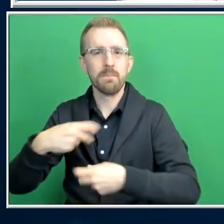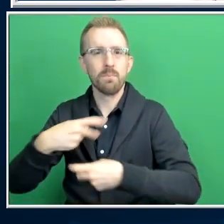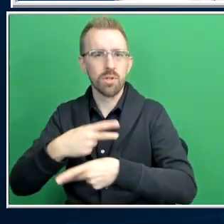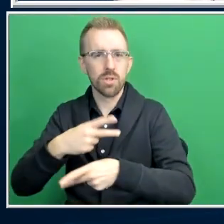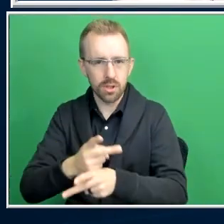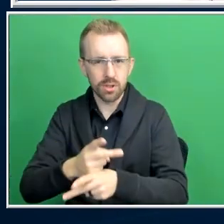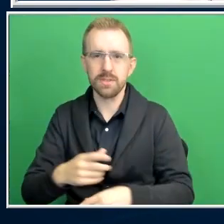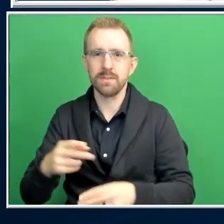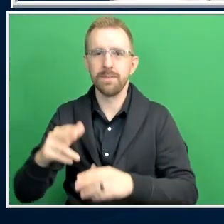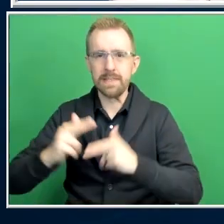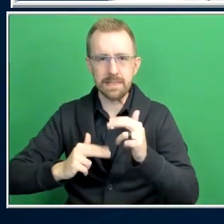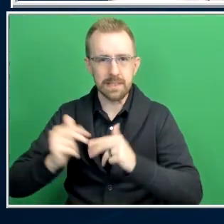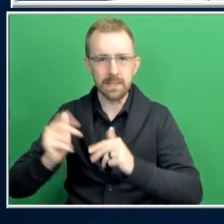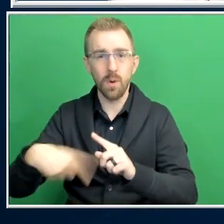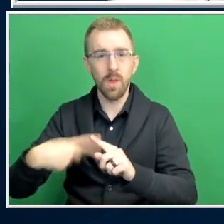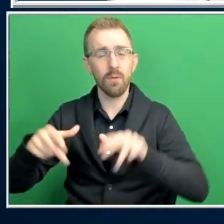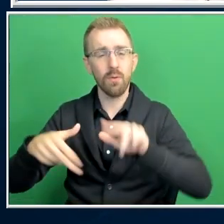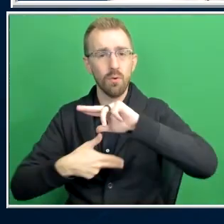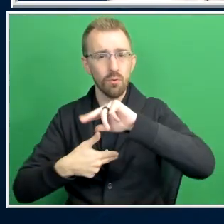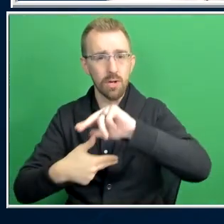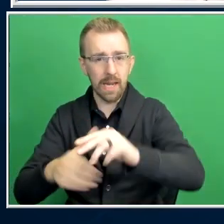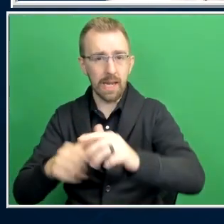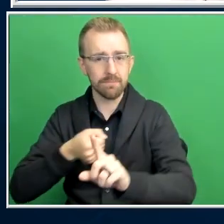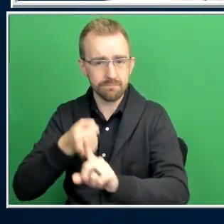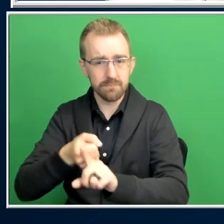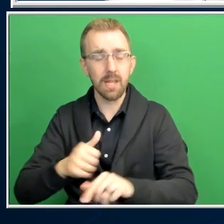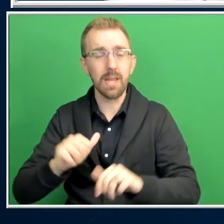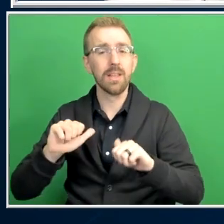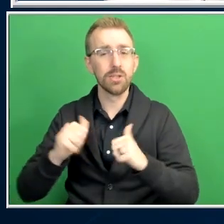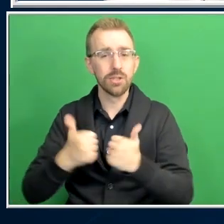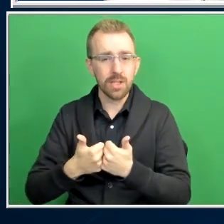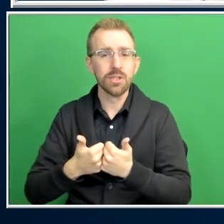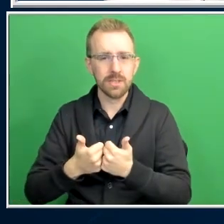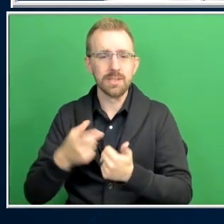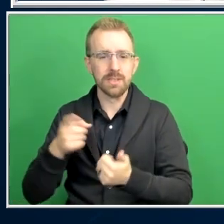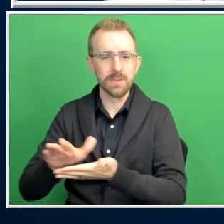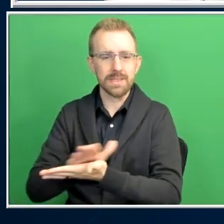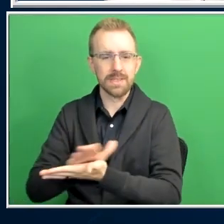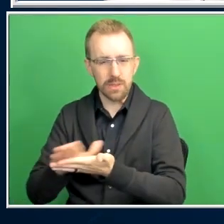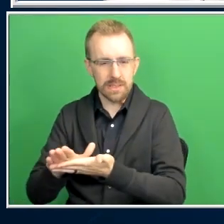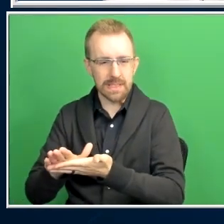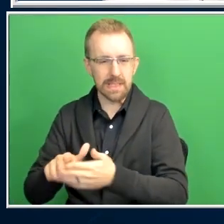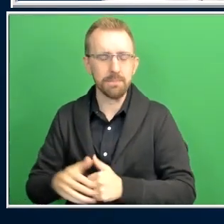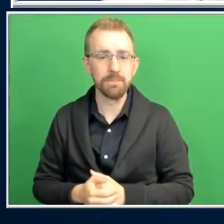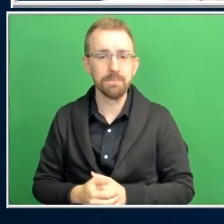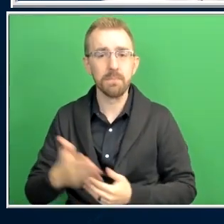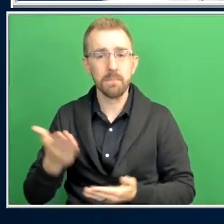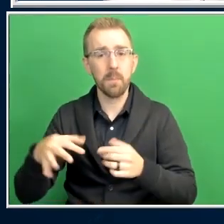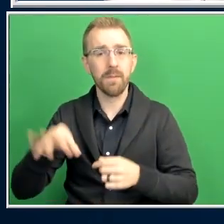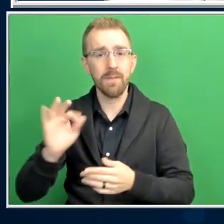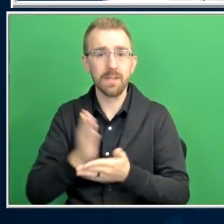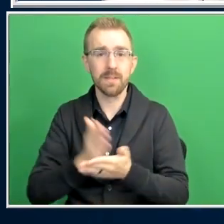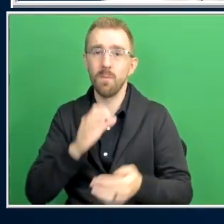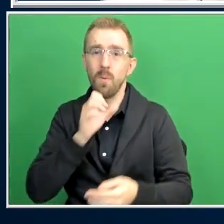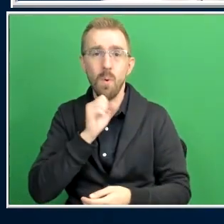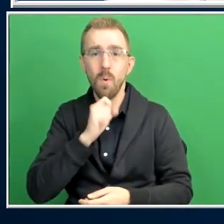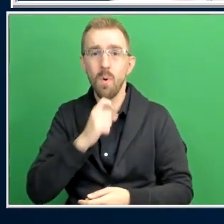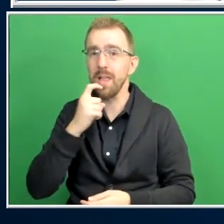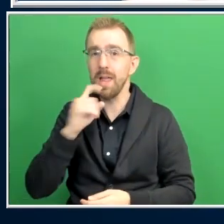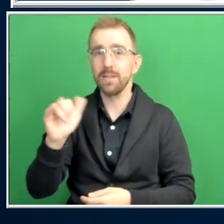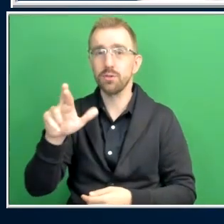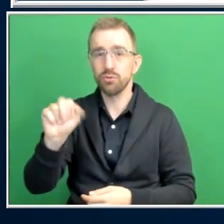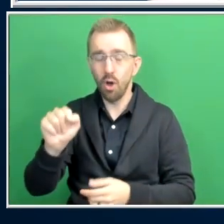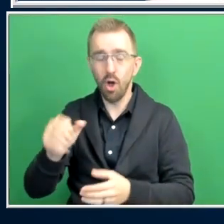facilities from the hurricane. And the challenge is when a sterility. You know, we could probably find some old glass jars and put the stopcocks on, because